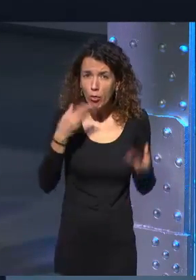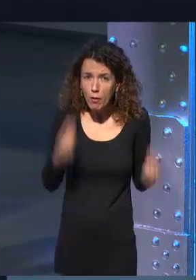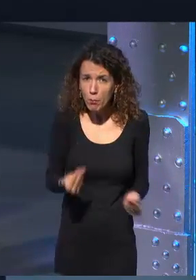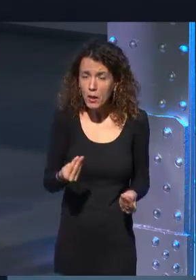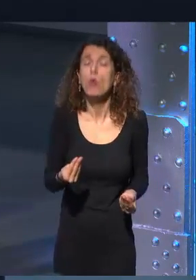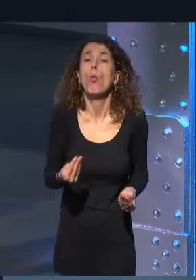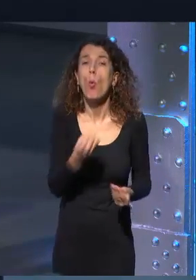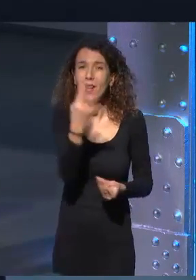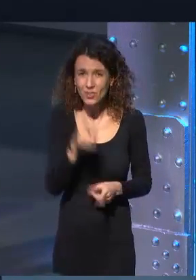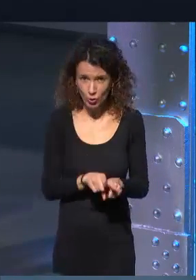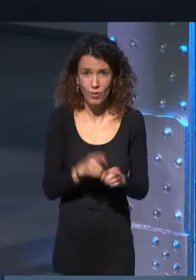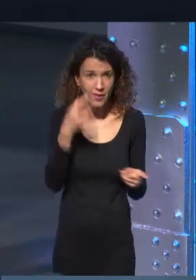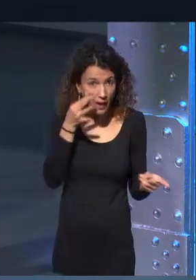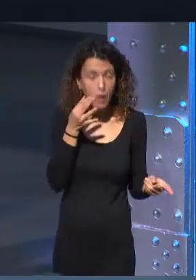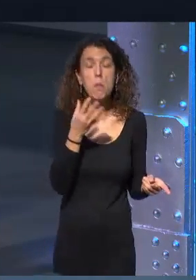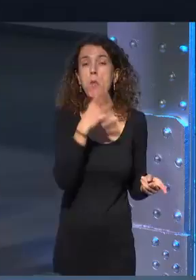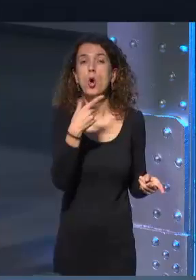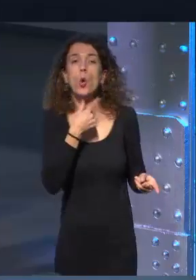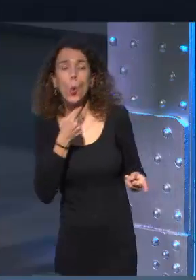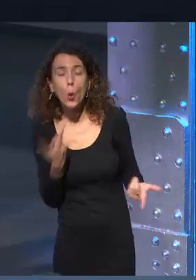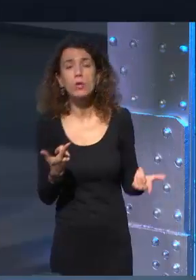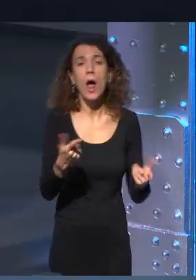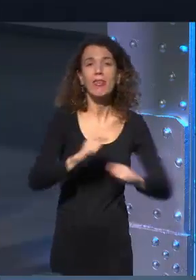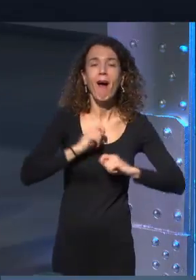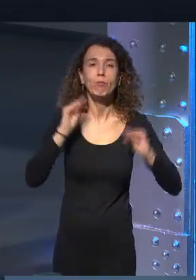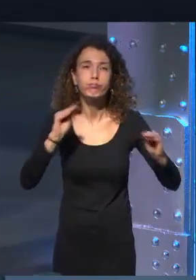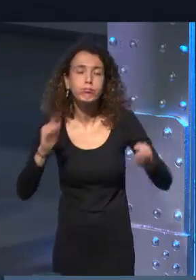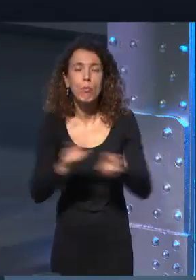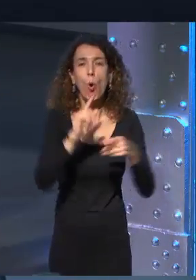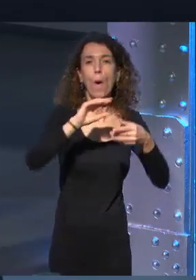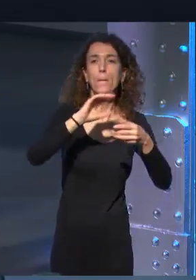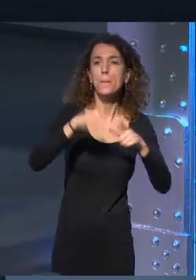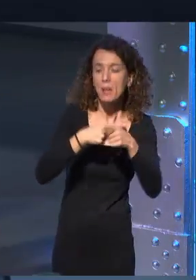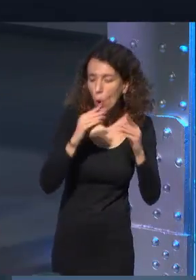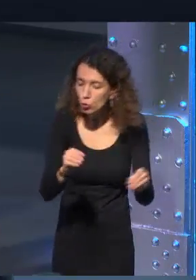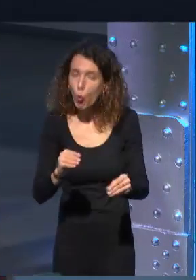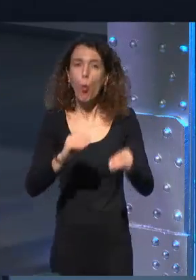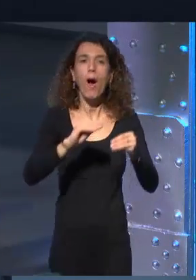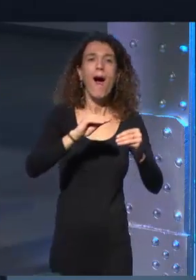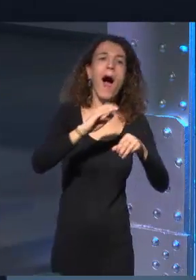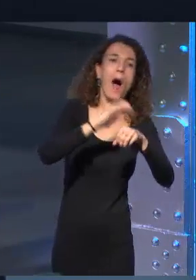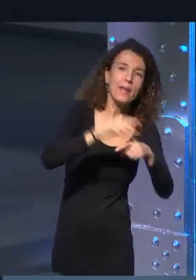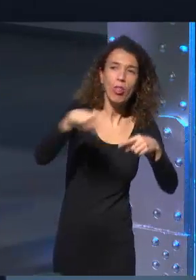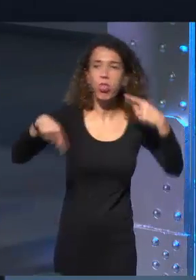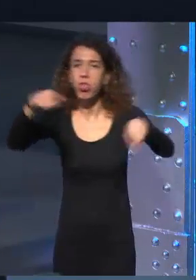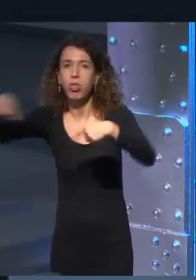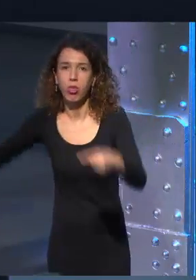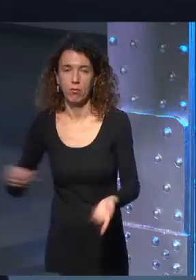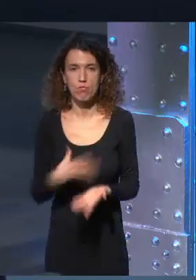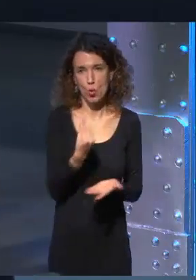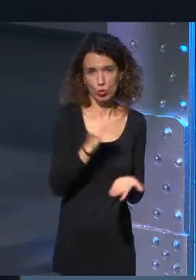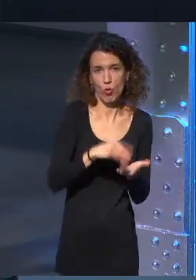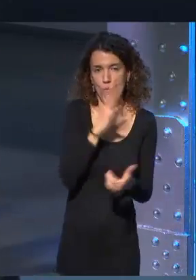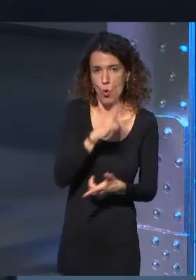What percentage? I don't want to know the percentage, because you like it, it calls your attention, is whoever's cousin, is